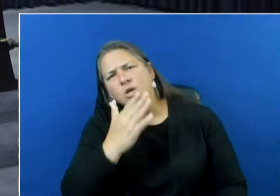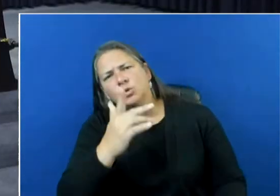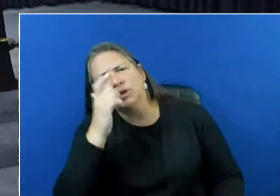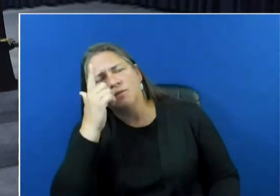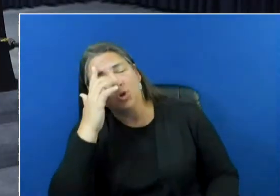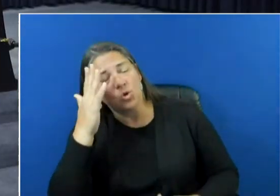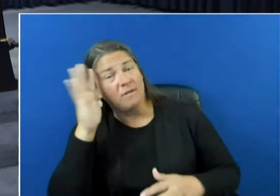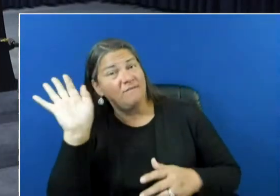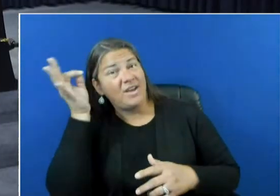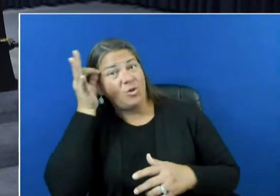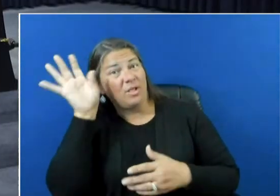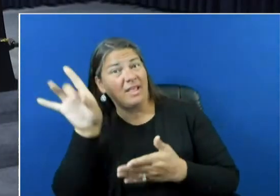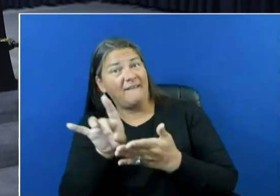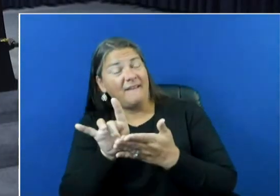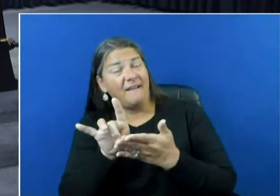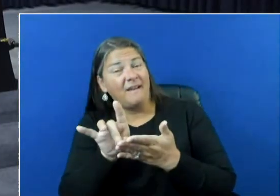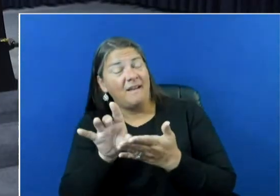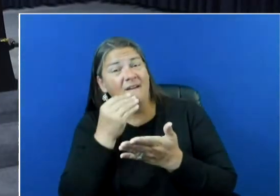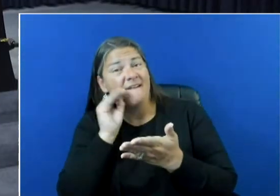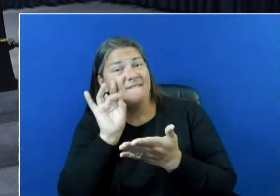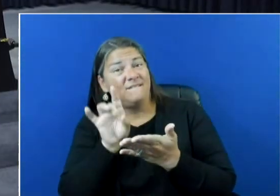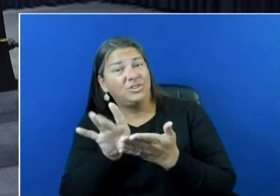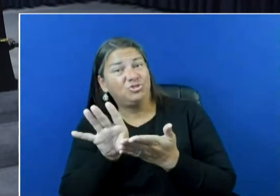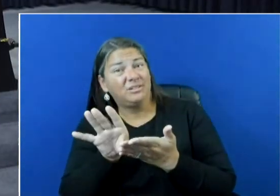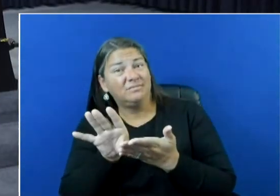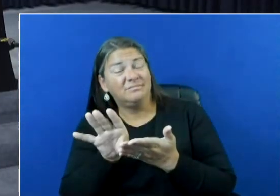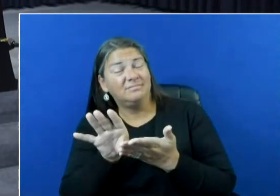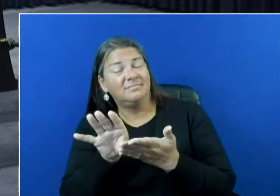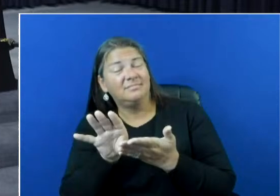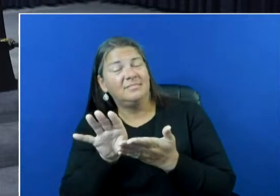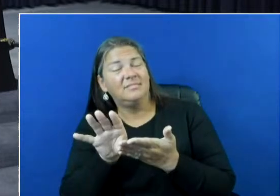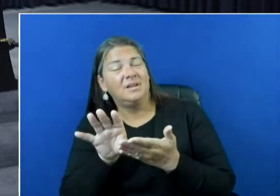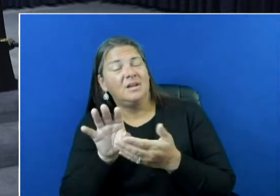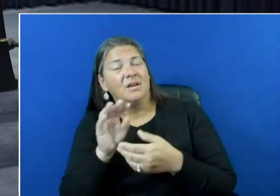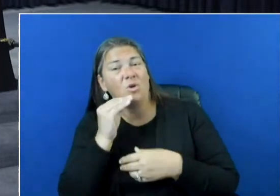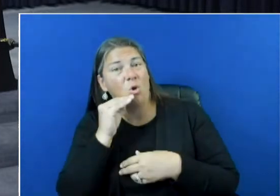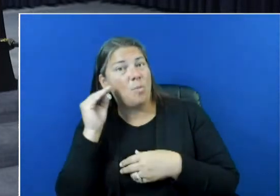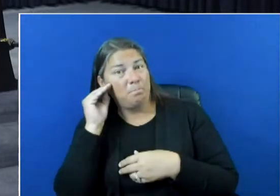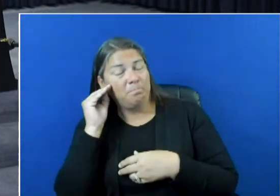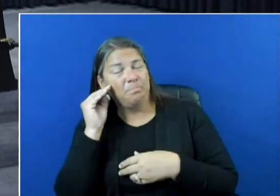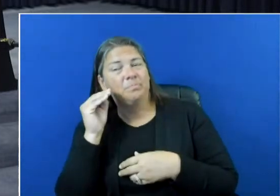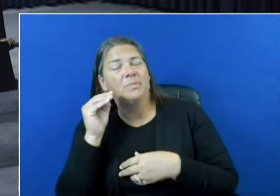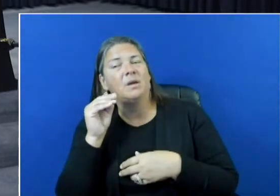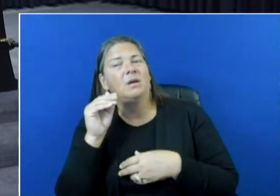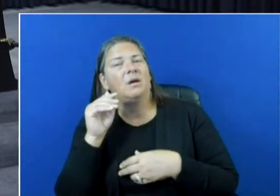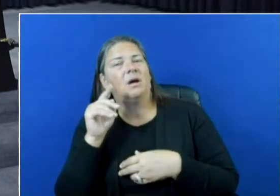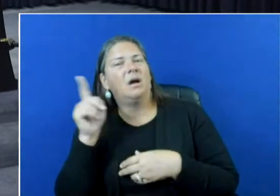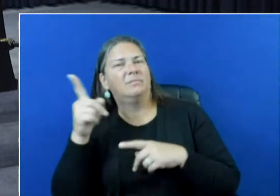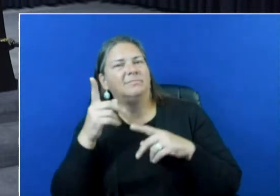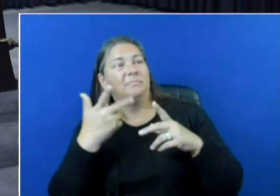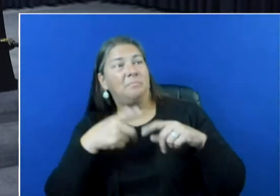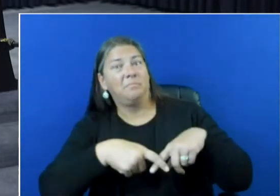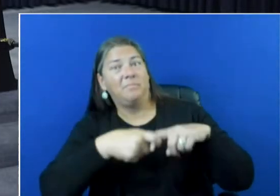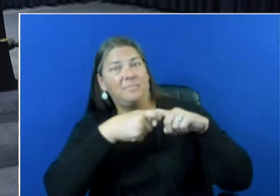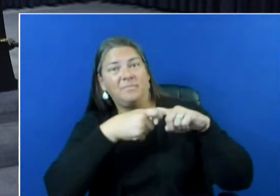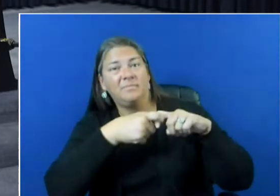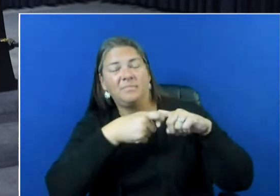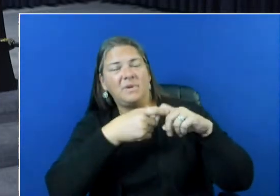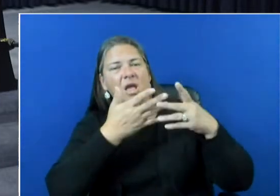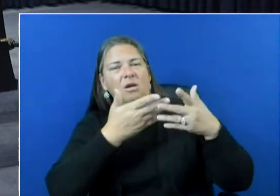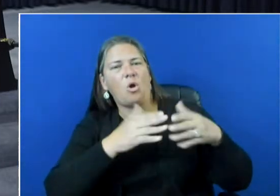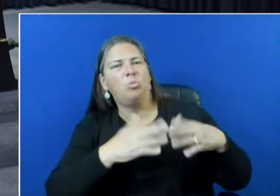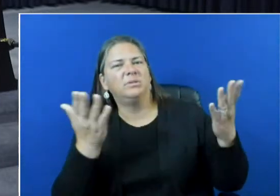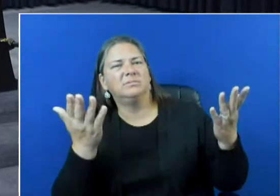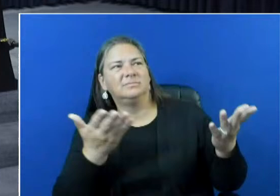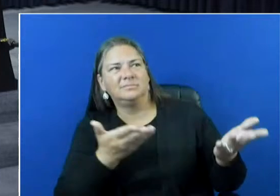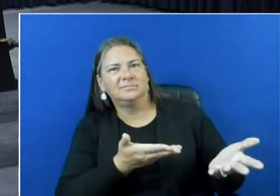ended Saturday. I guess because of that, it has here as well. But is there still the money available in the both the